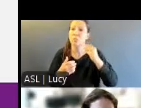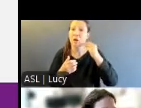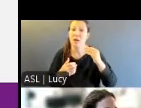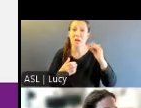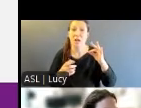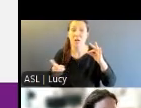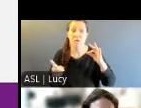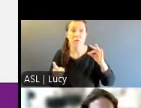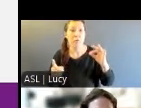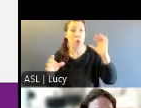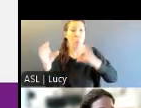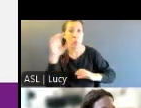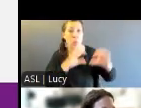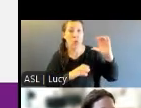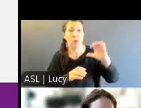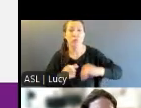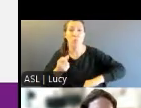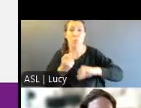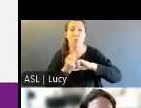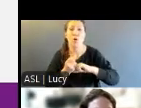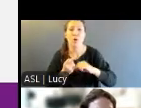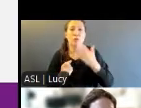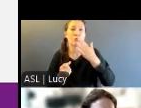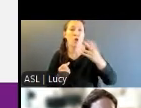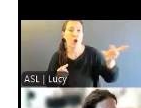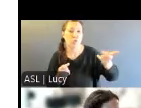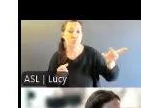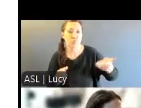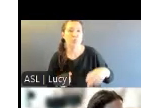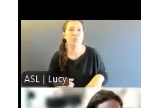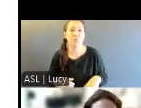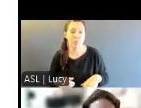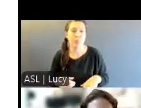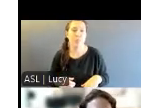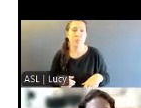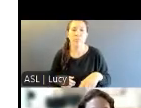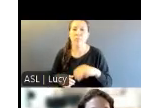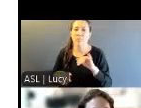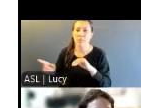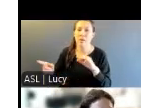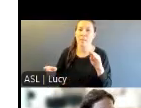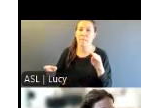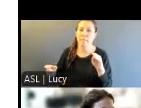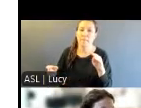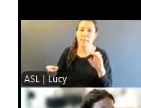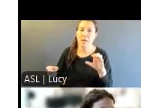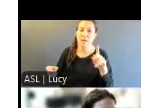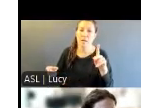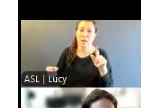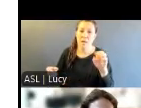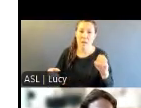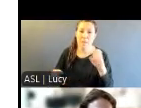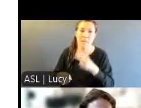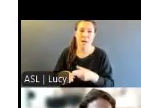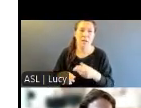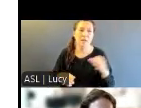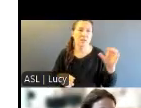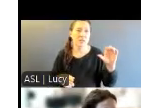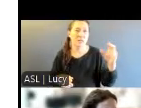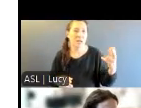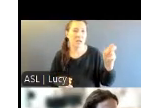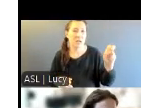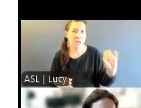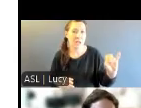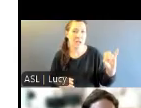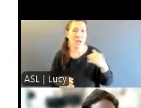Emma. Thanks, Marley. So as McCain mentioned, CHEI includes two data sources. So